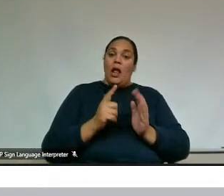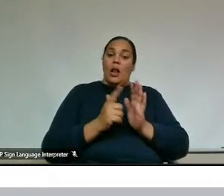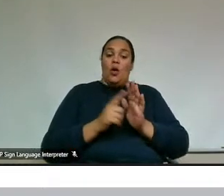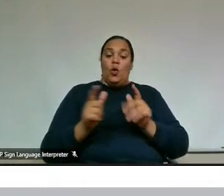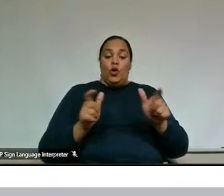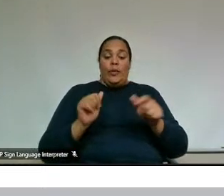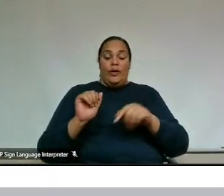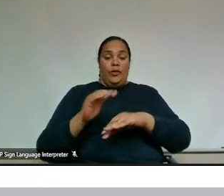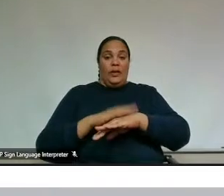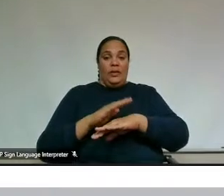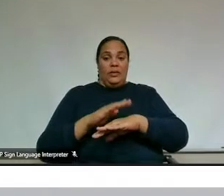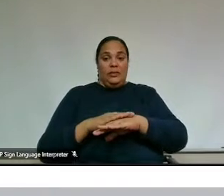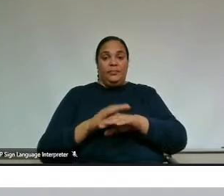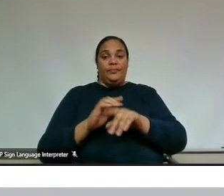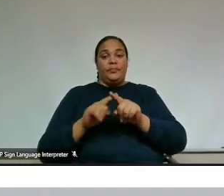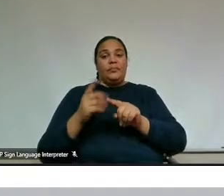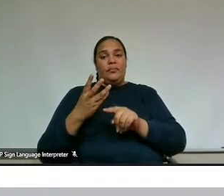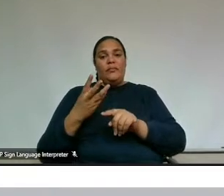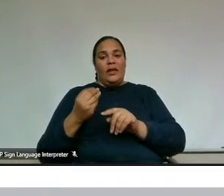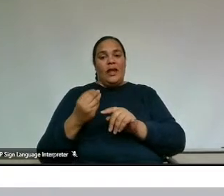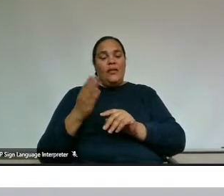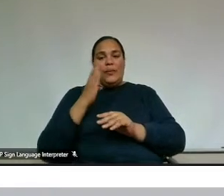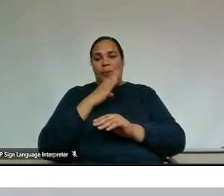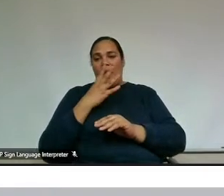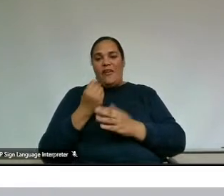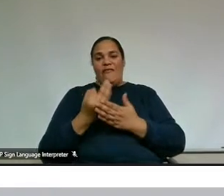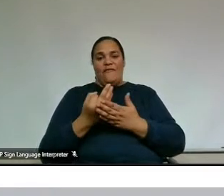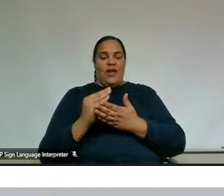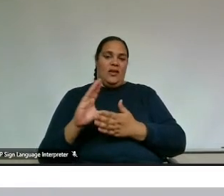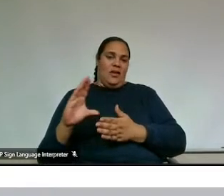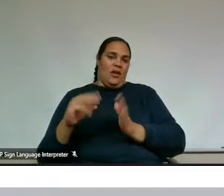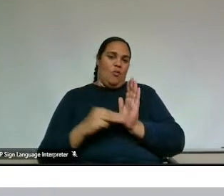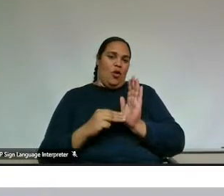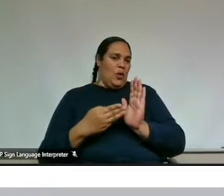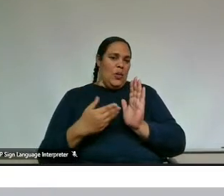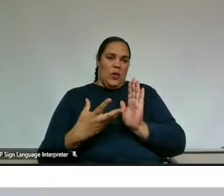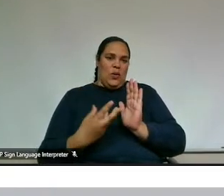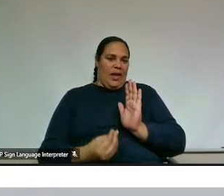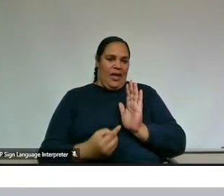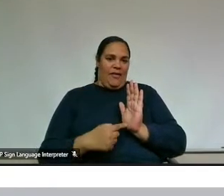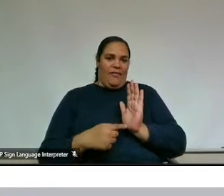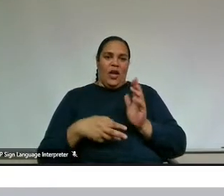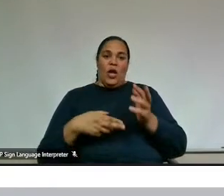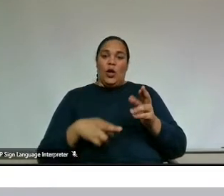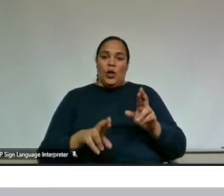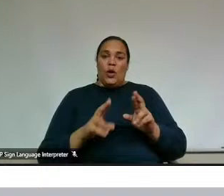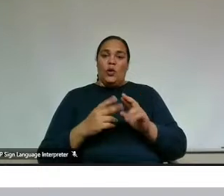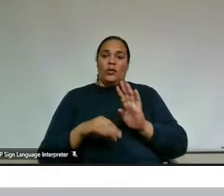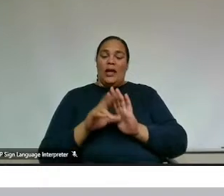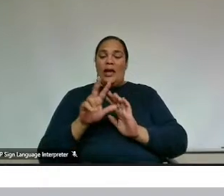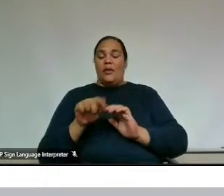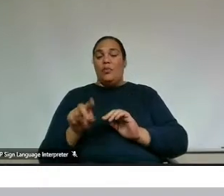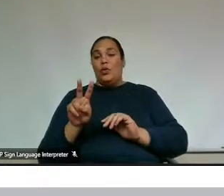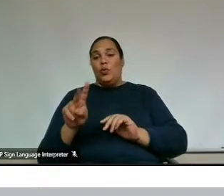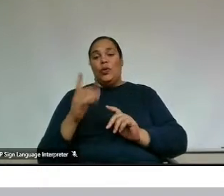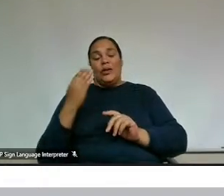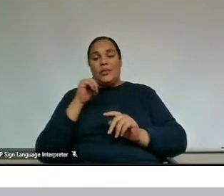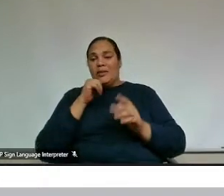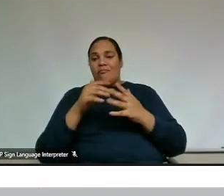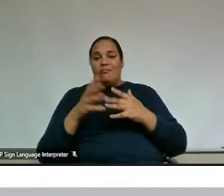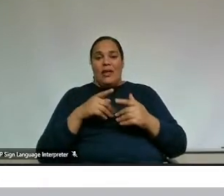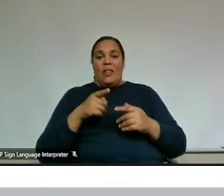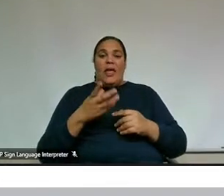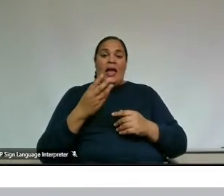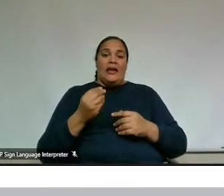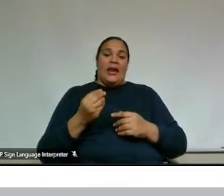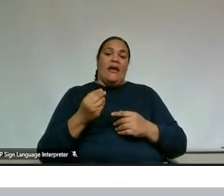now, there is still an absence of a funding model. Roads contemplated in section 8.2, in respect of which classification